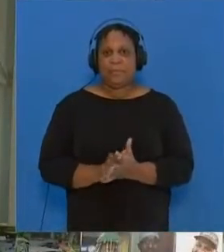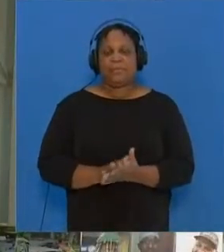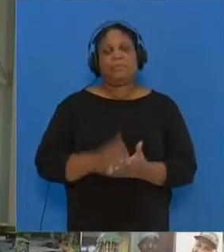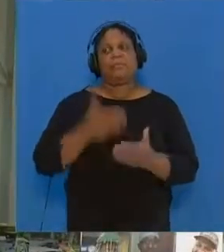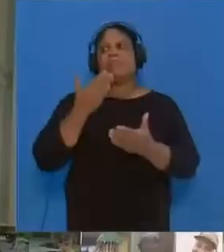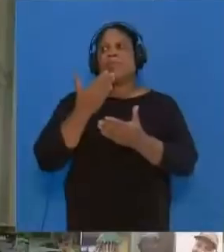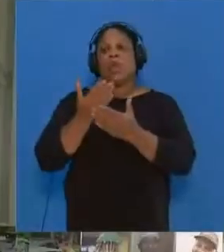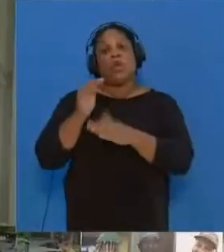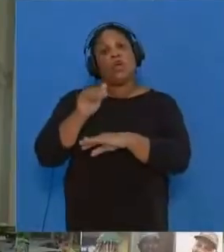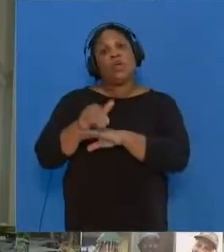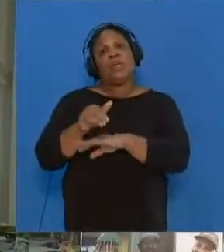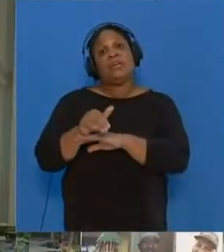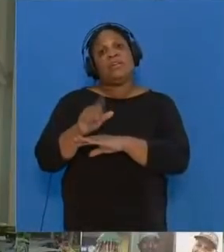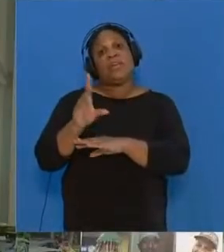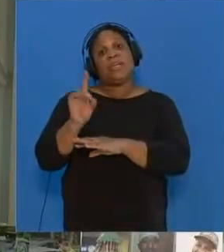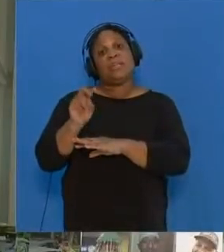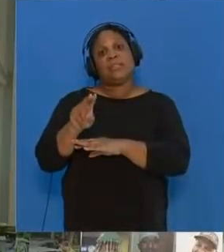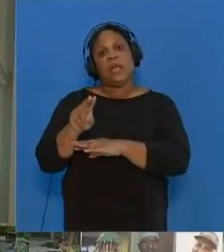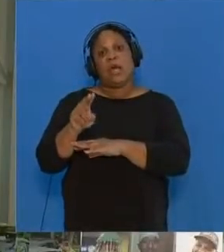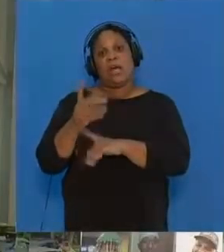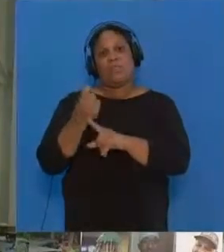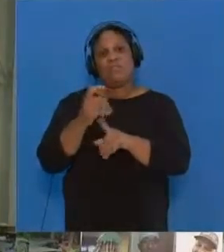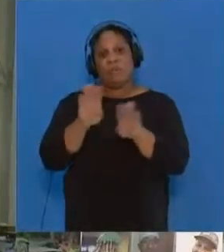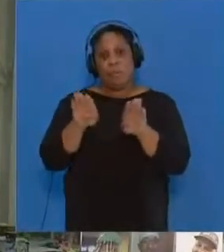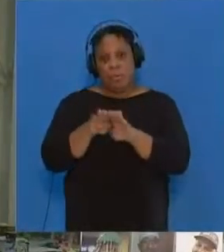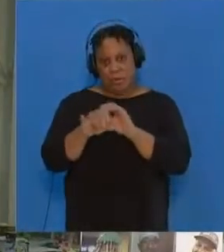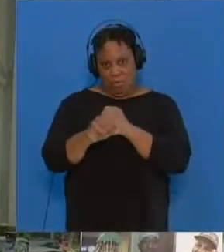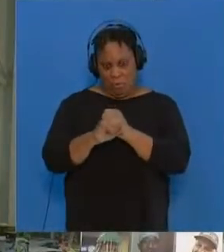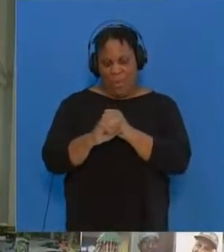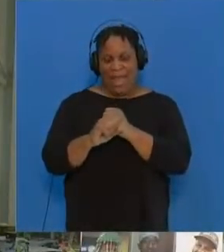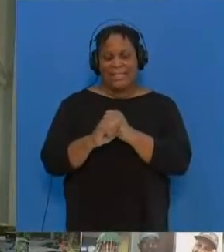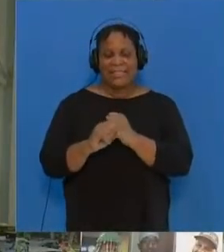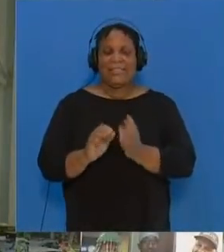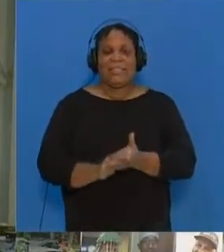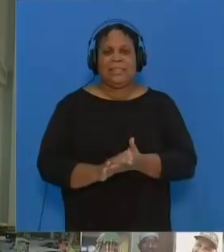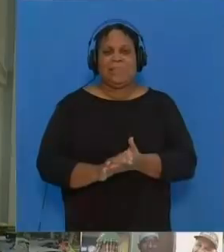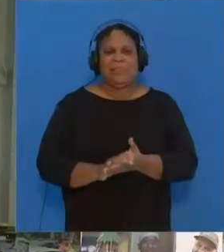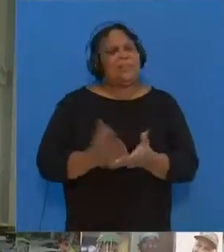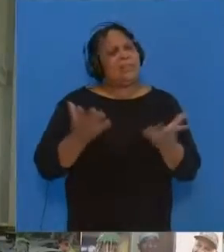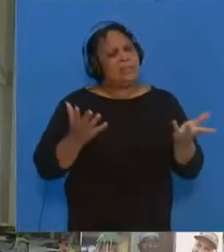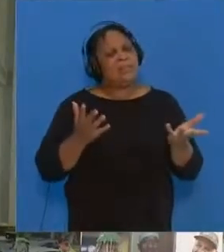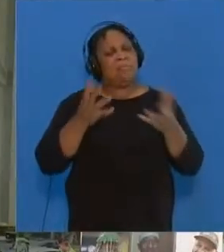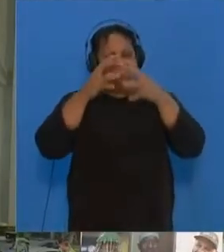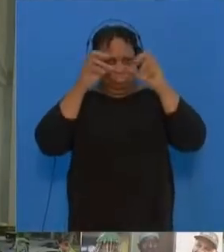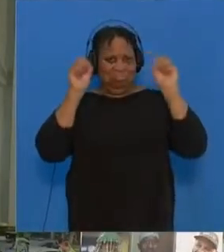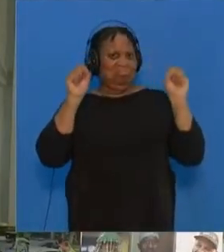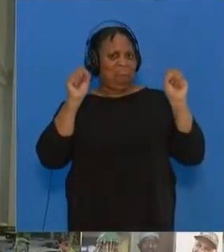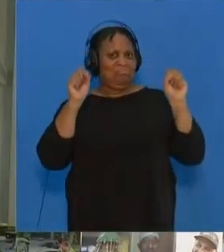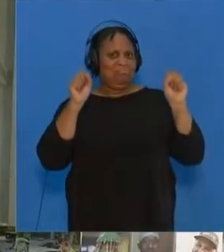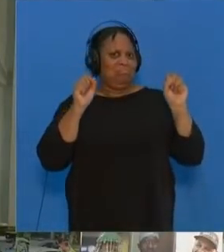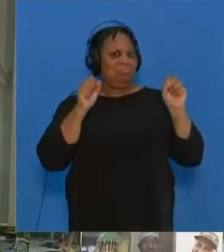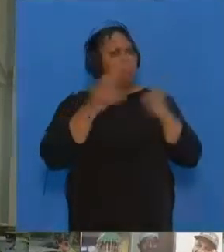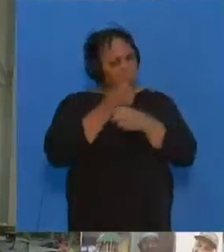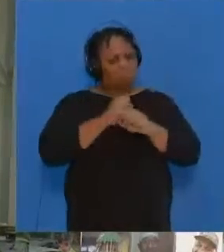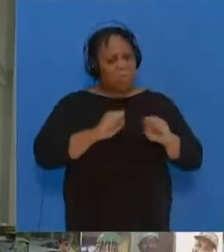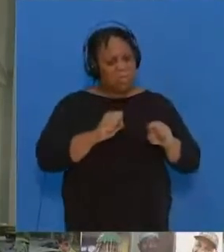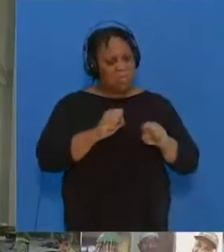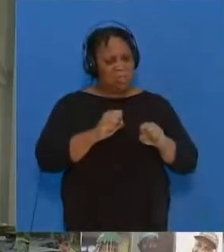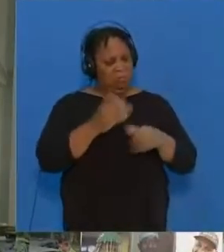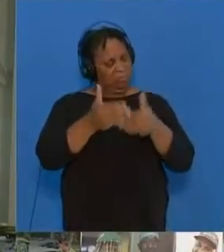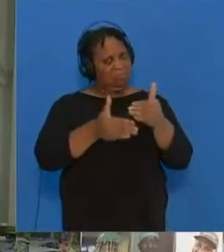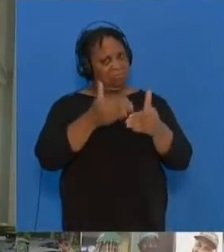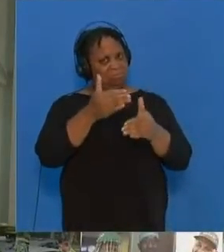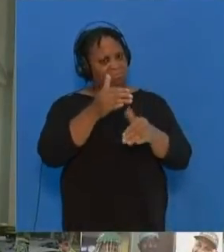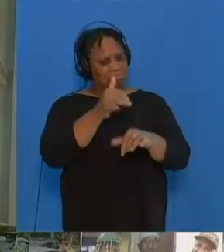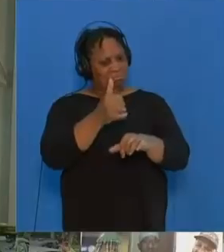Good evening. Don Burgess for Bermuda Broadcasting. Mr. Premier, you said that our safety measures for